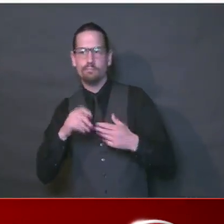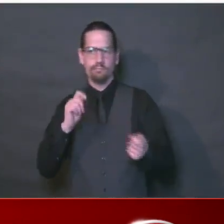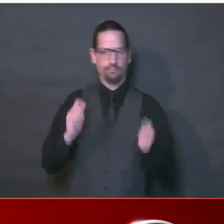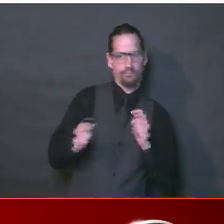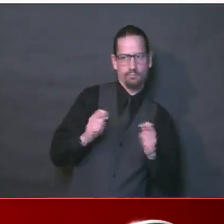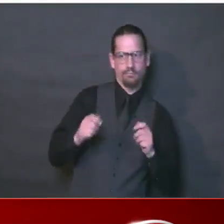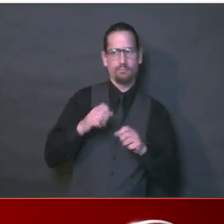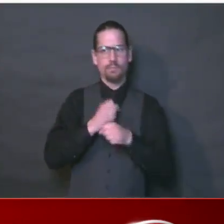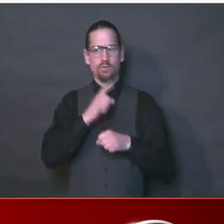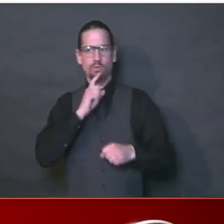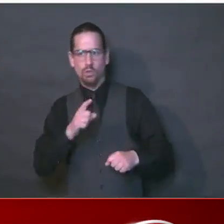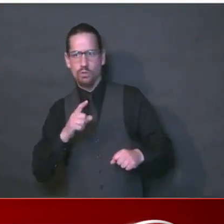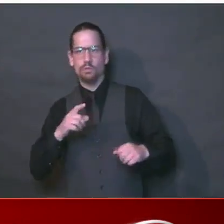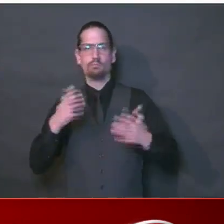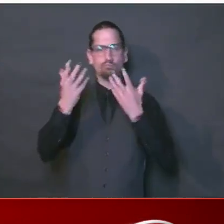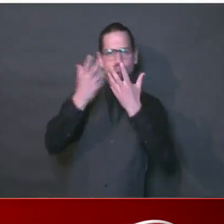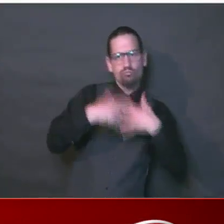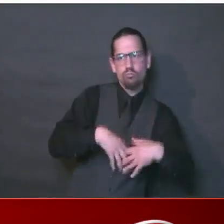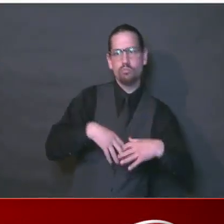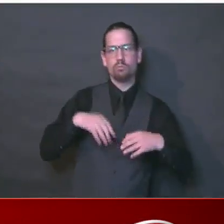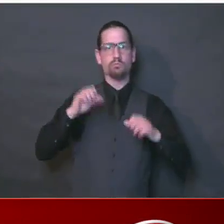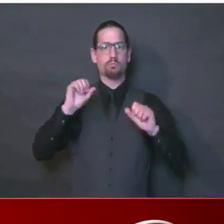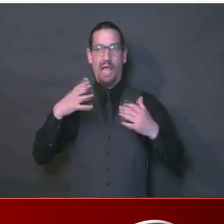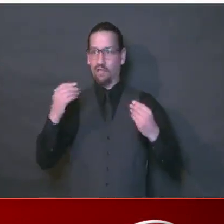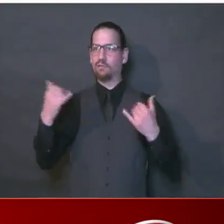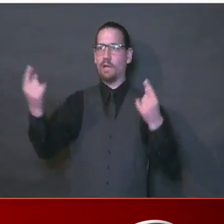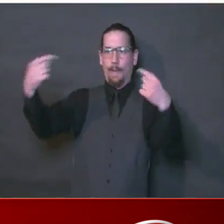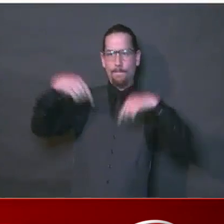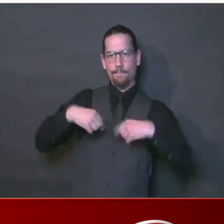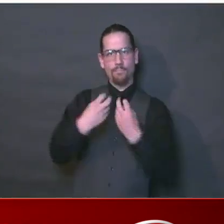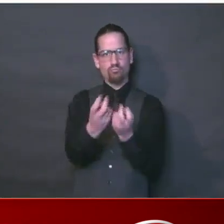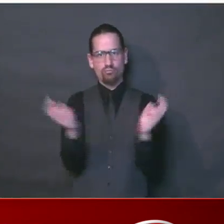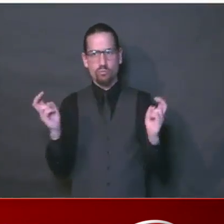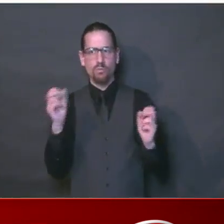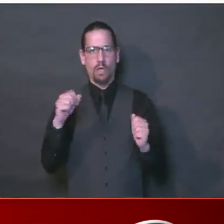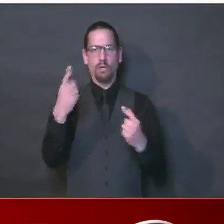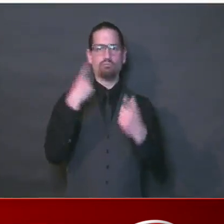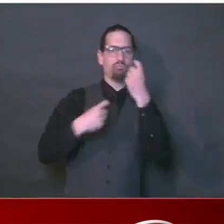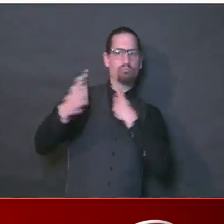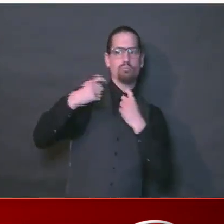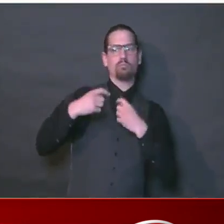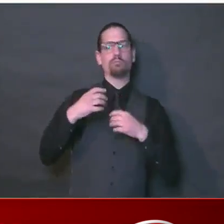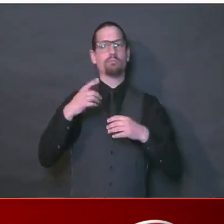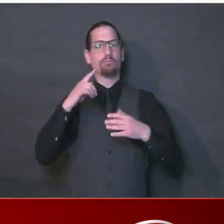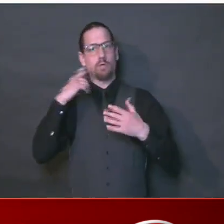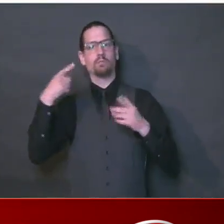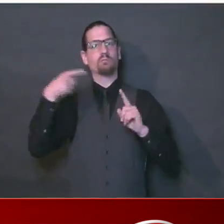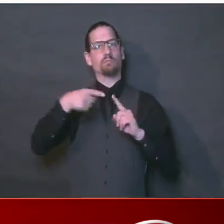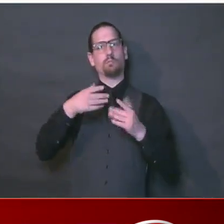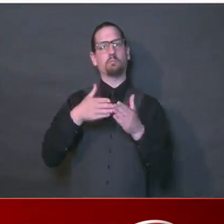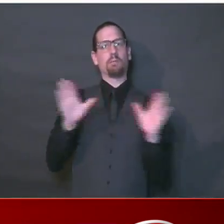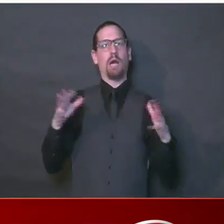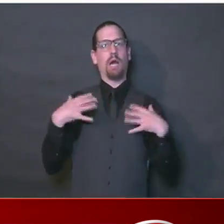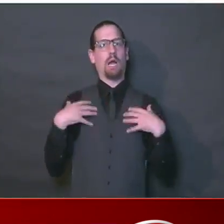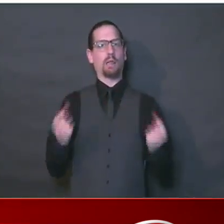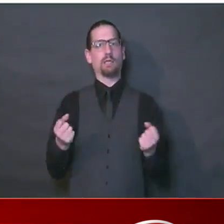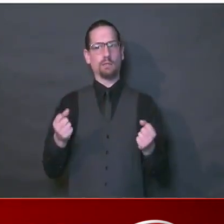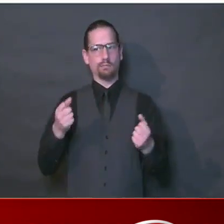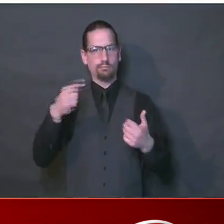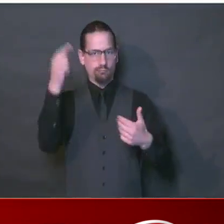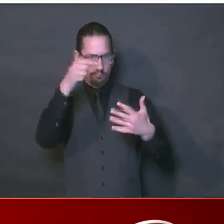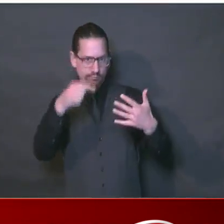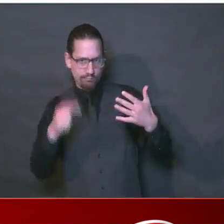to ask questions while also making sure that we're following public health guidance. So we appreciate that model. I'll